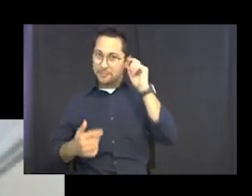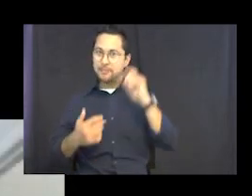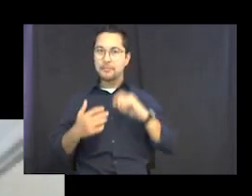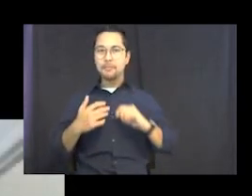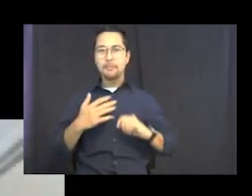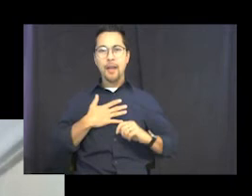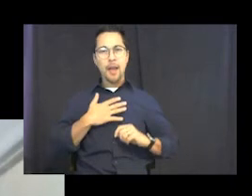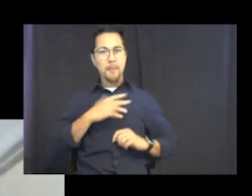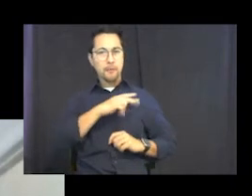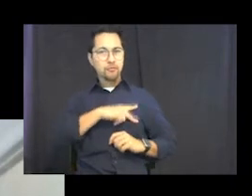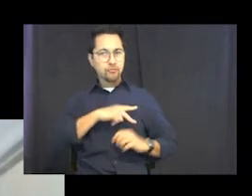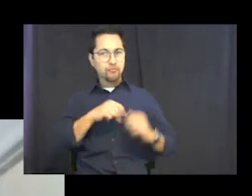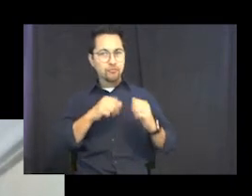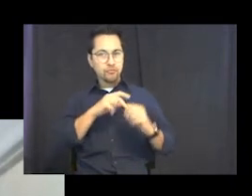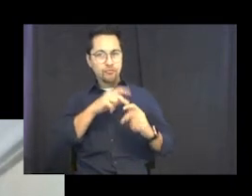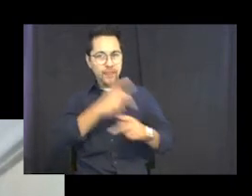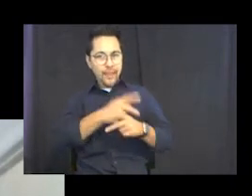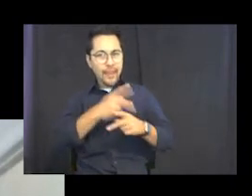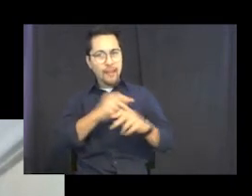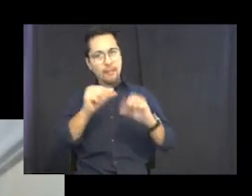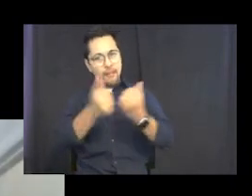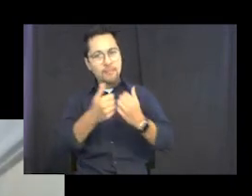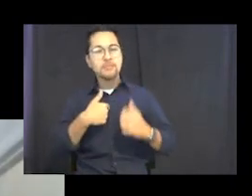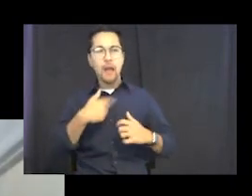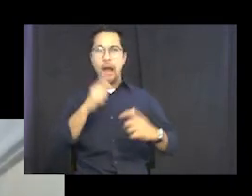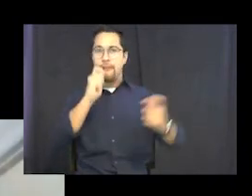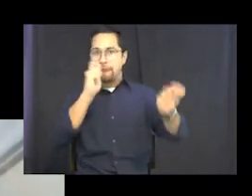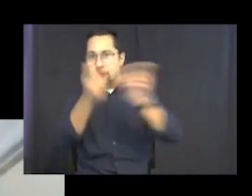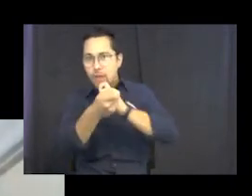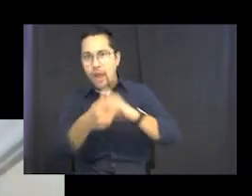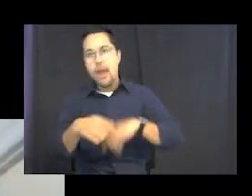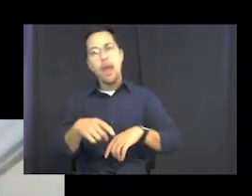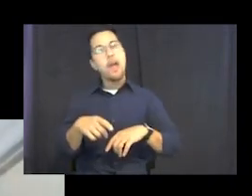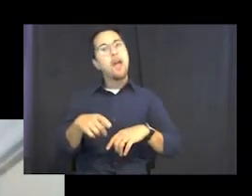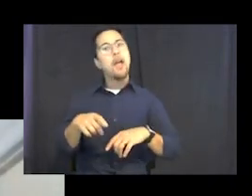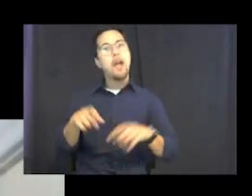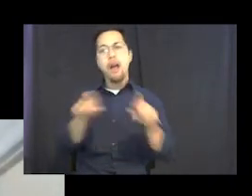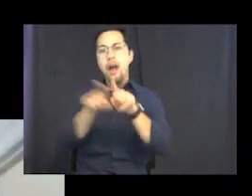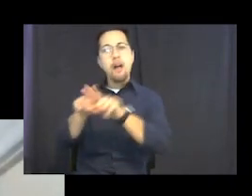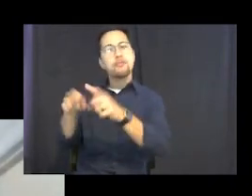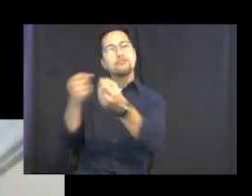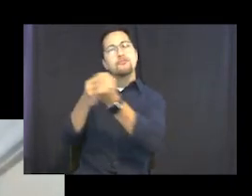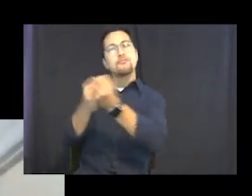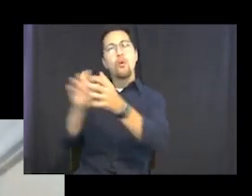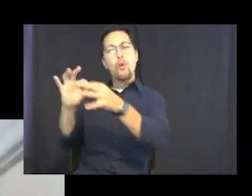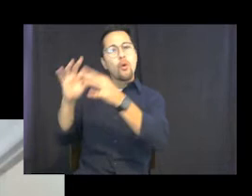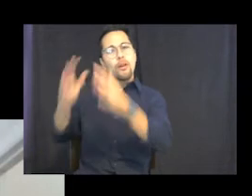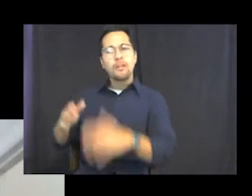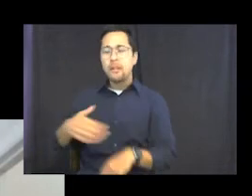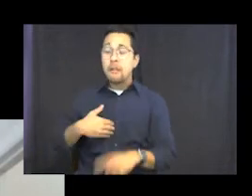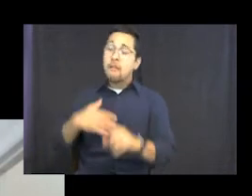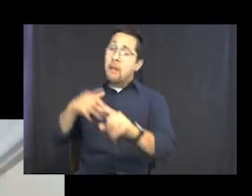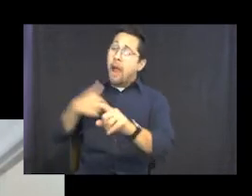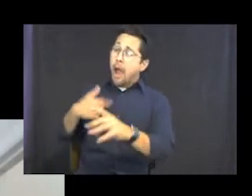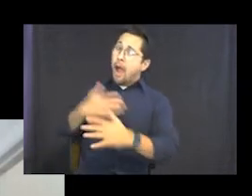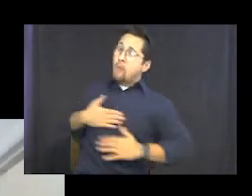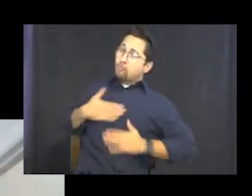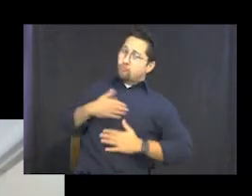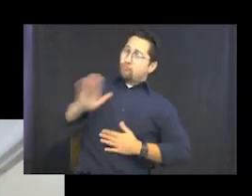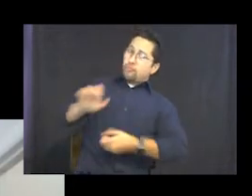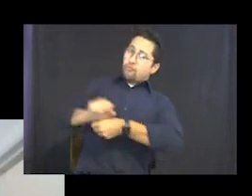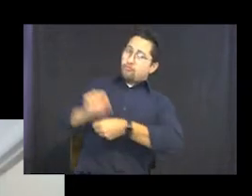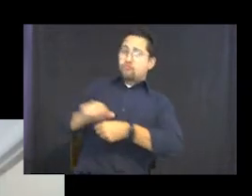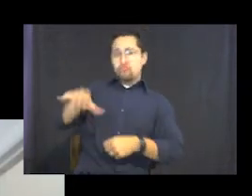changed personal care agencies as well as support coordinators, not because I didn't appreciate the job that they were